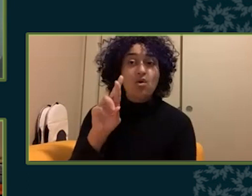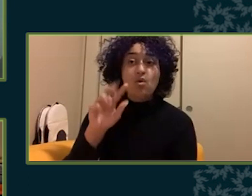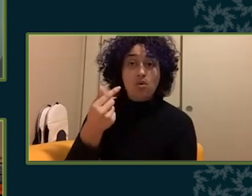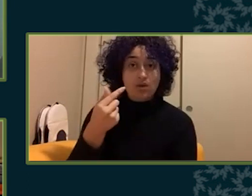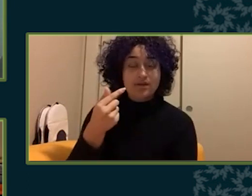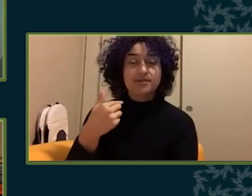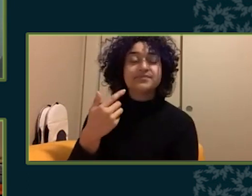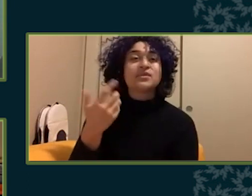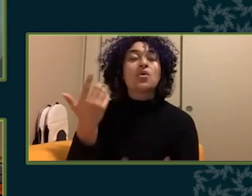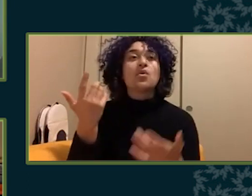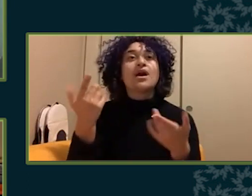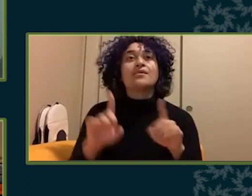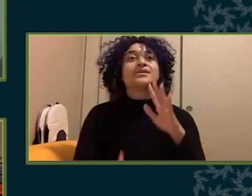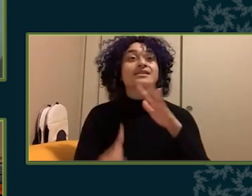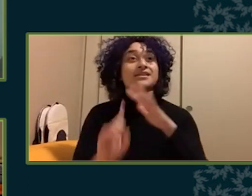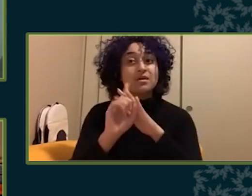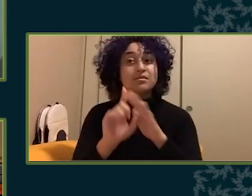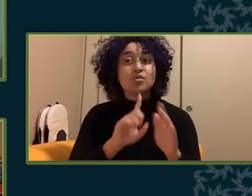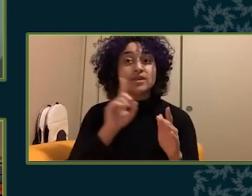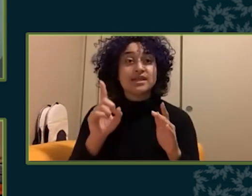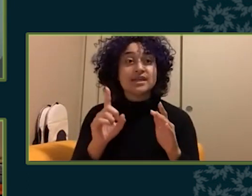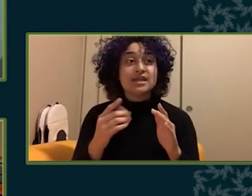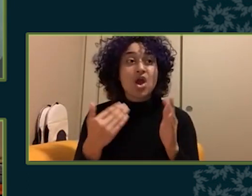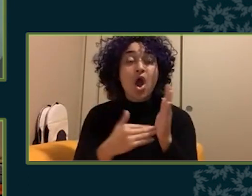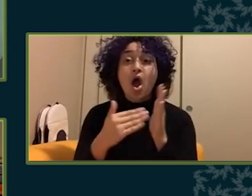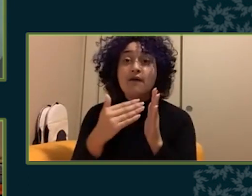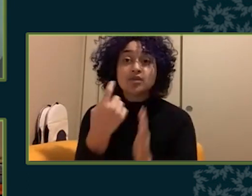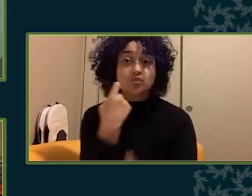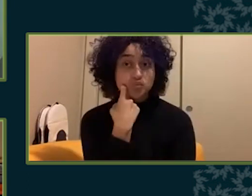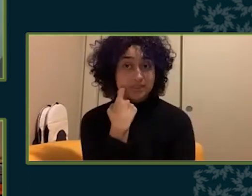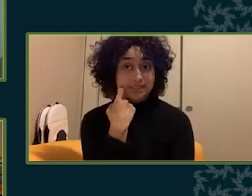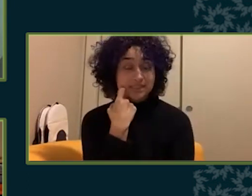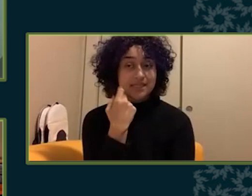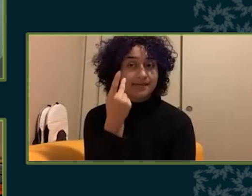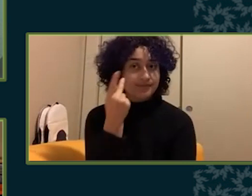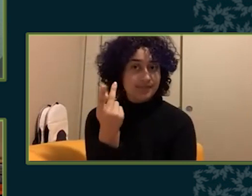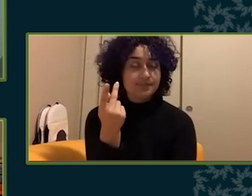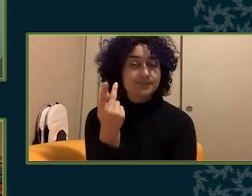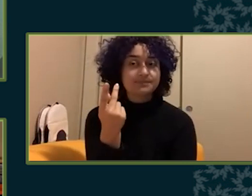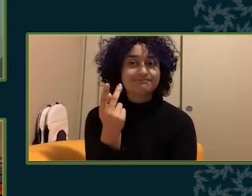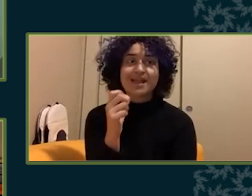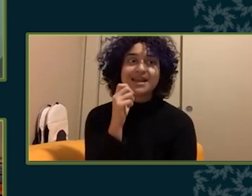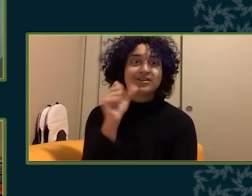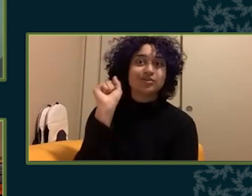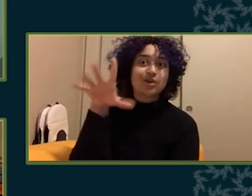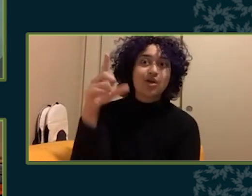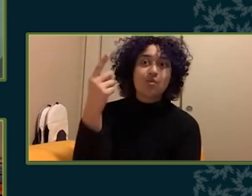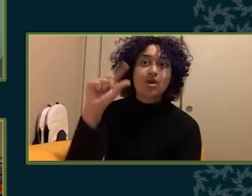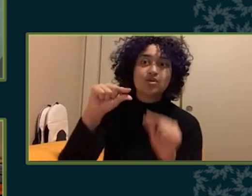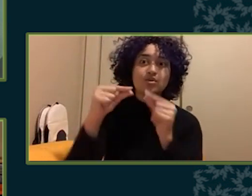up really frequently recently is, and not to just call out one group, but like